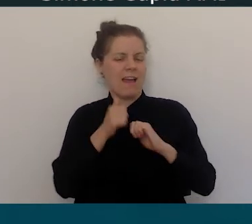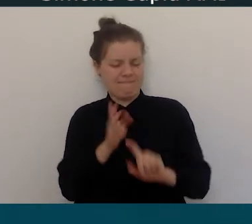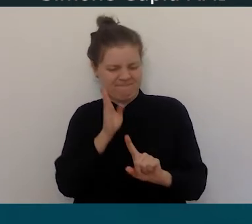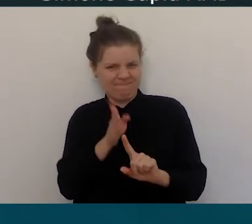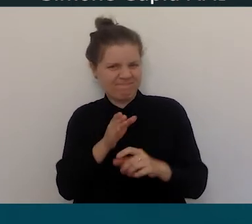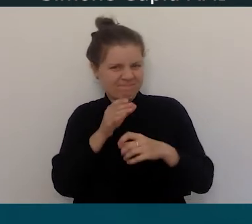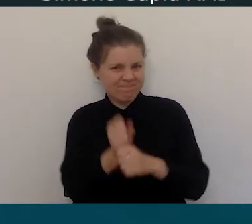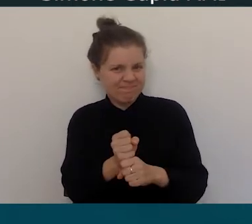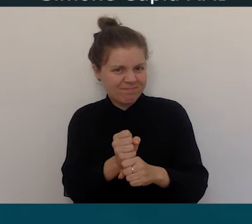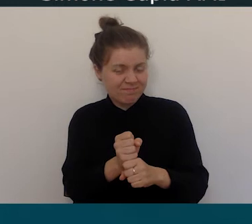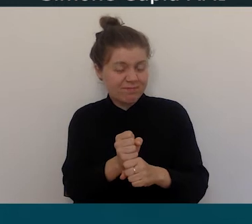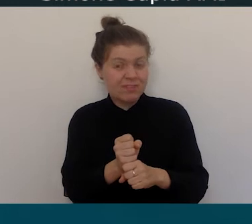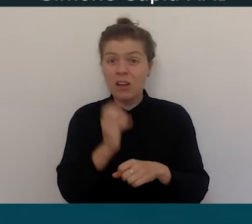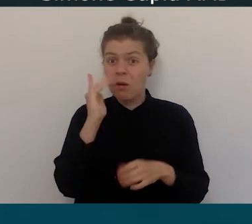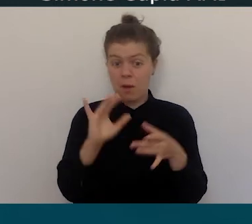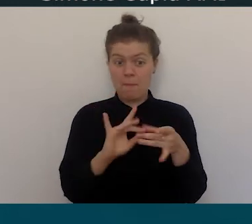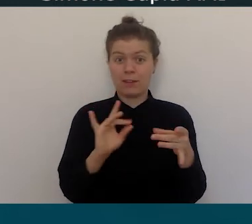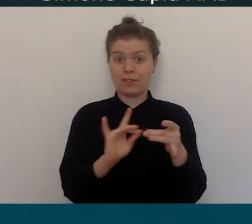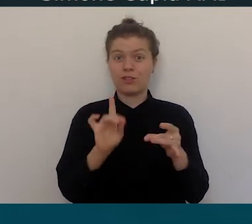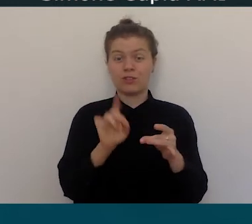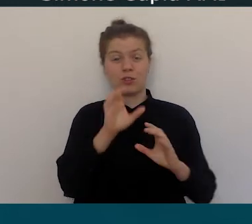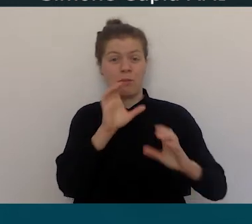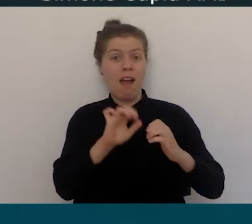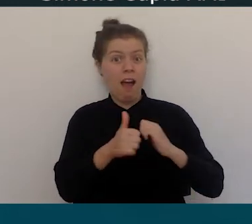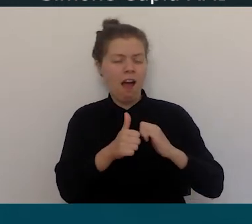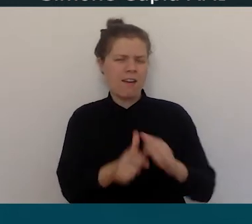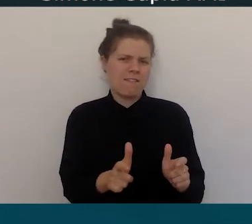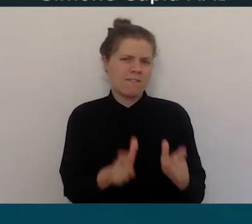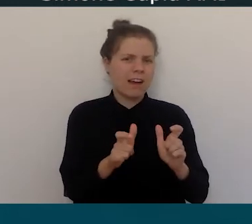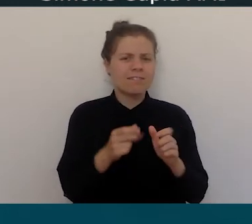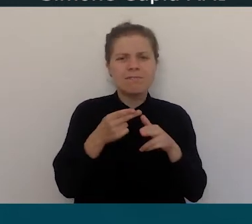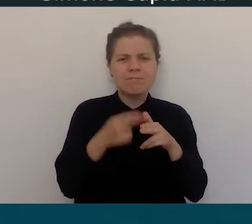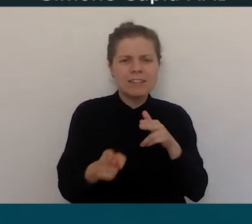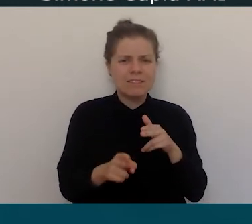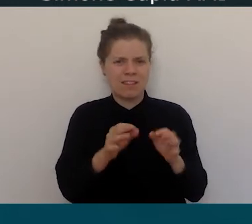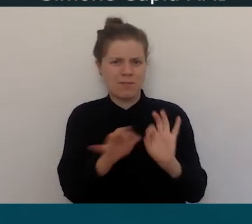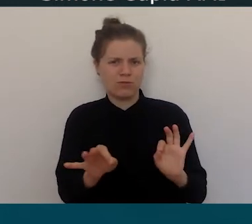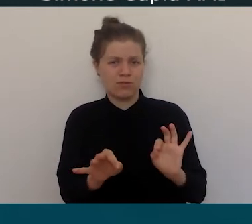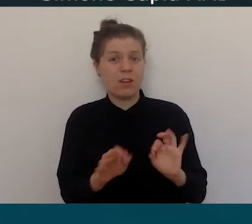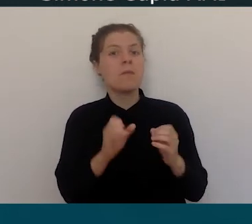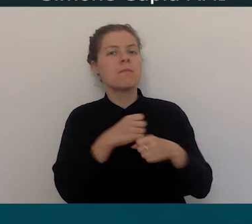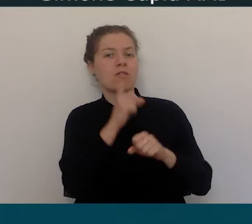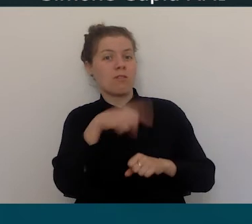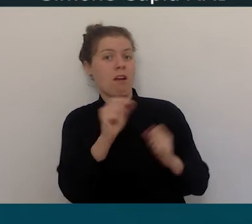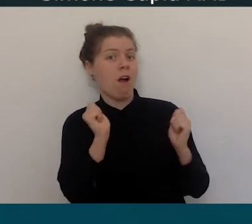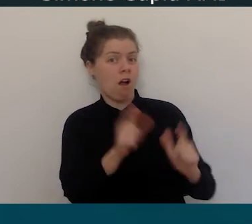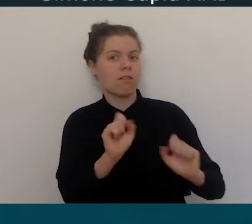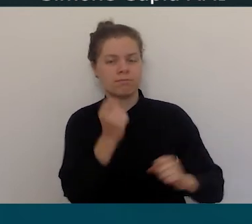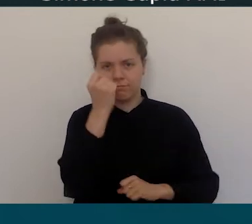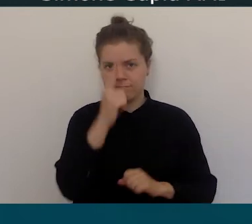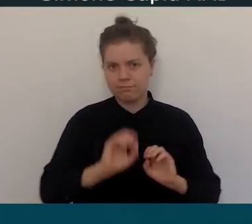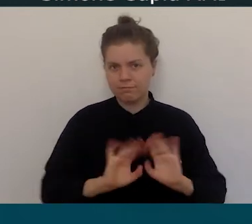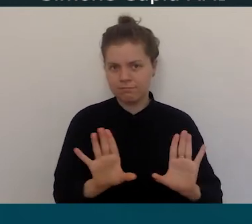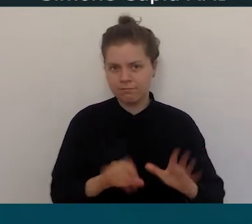your message across in clear, quick language so that everyone can understand.